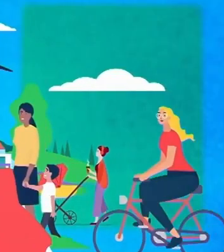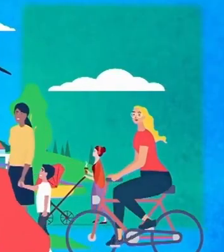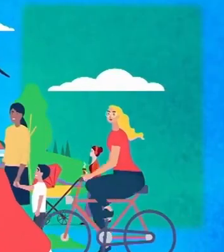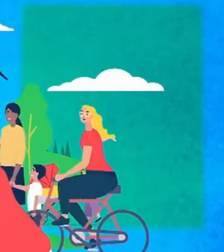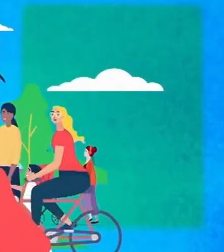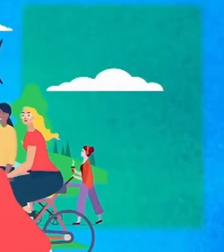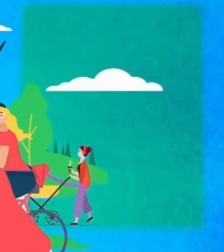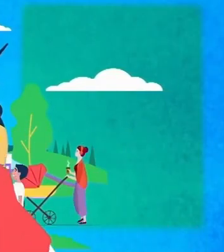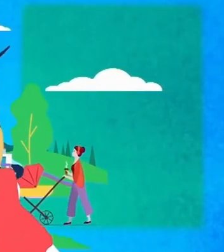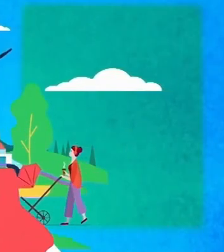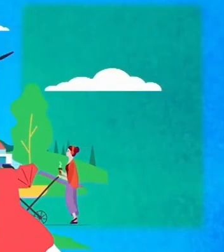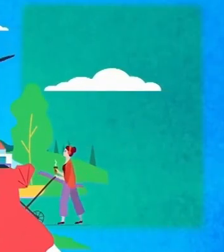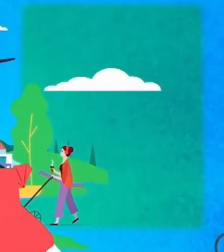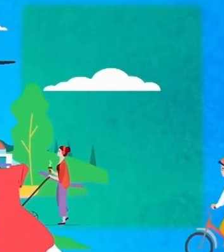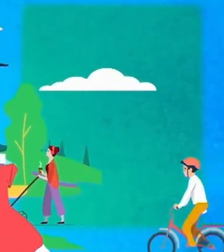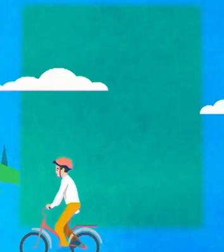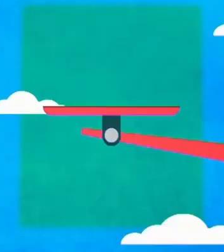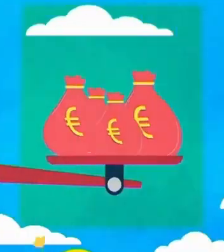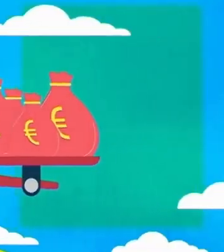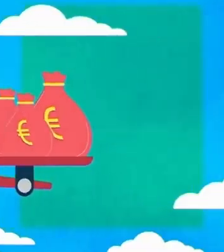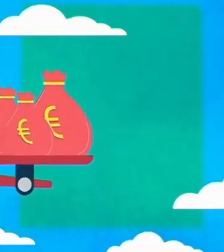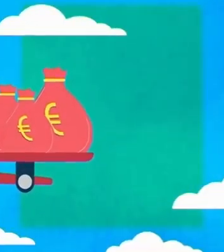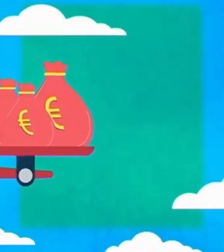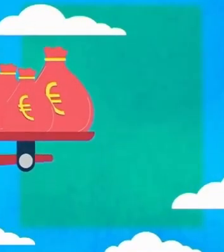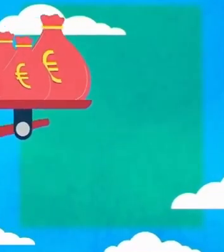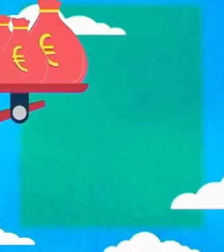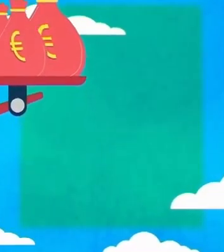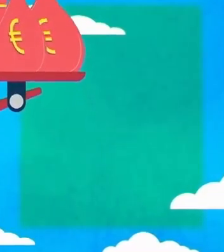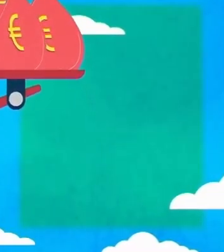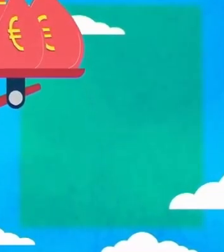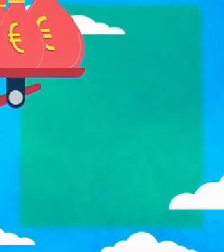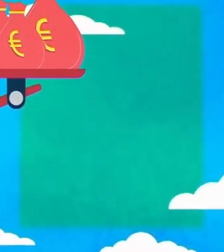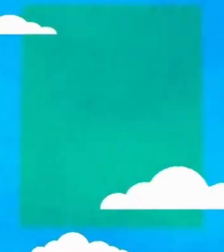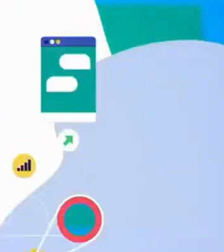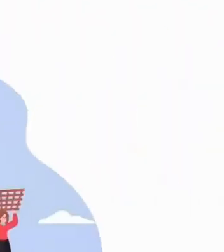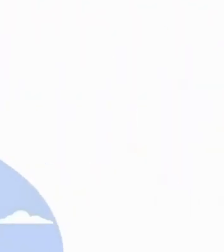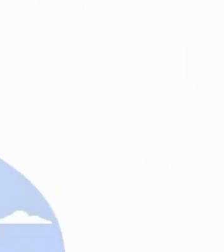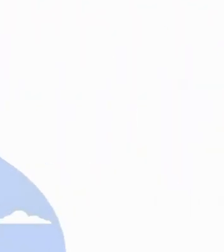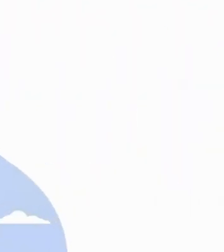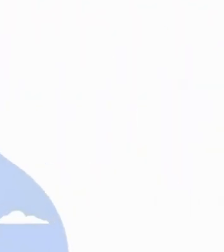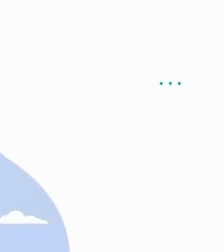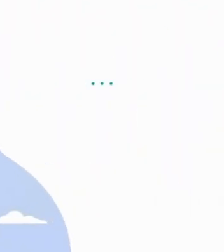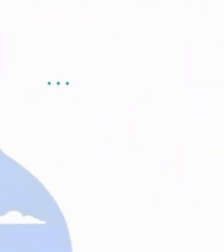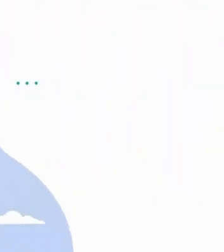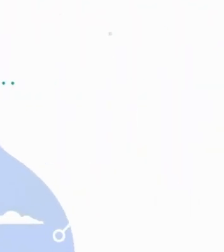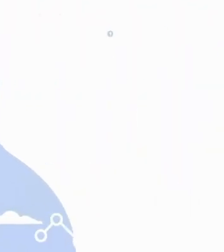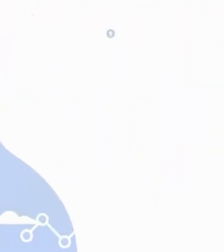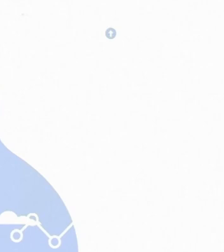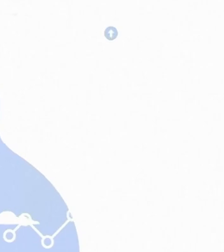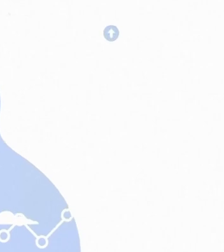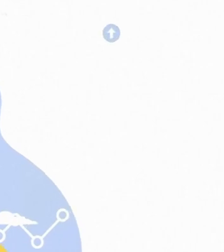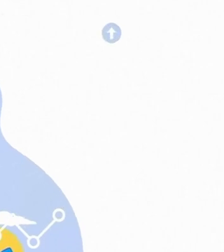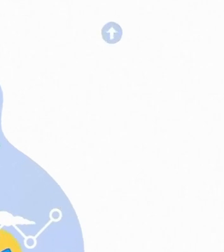The social economy is a special kind of economy, putting people before profit. Driven by collective